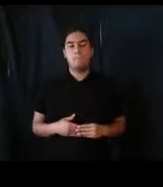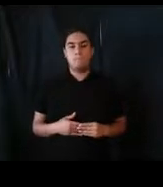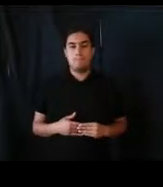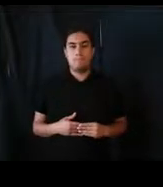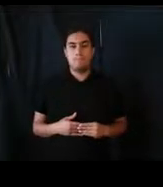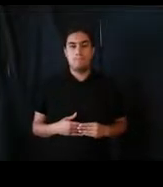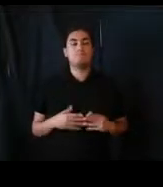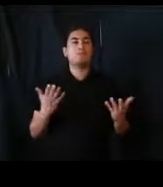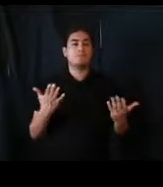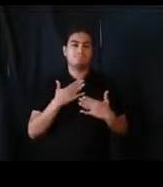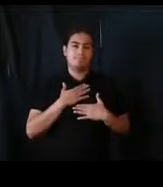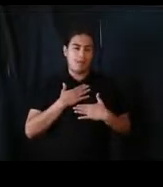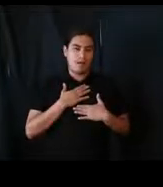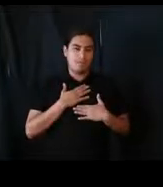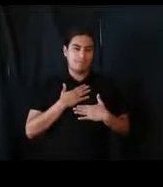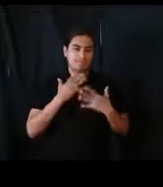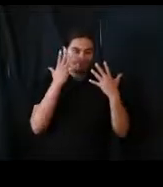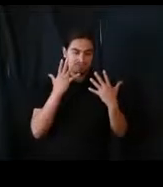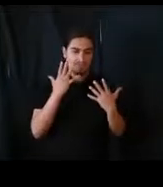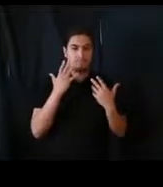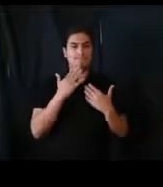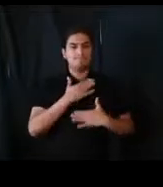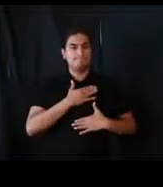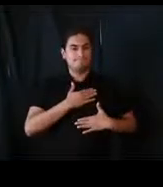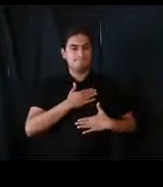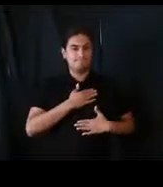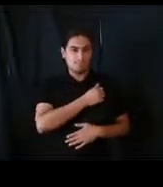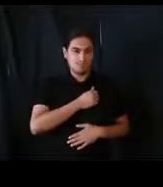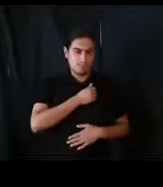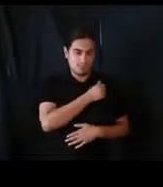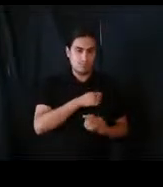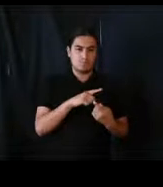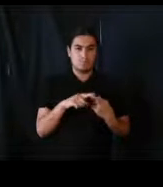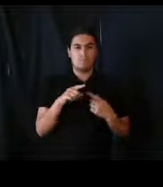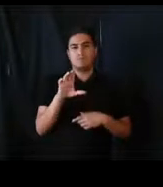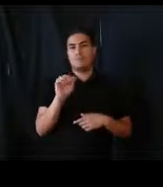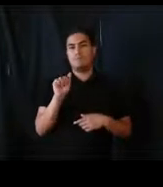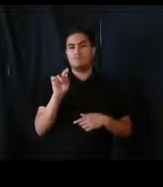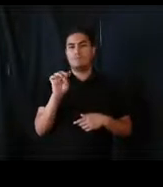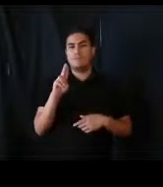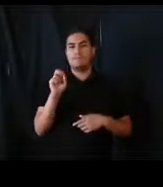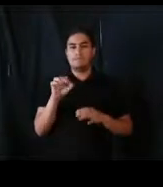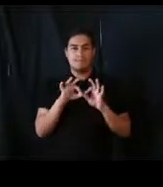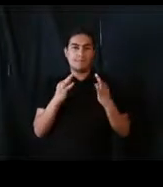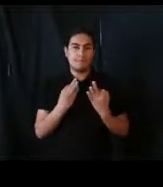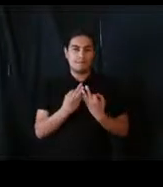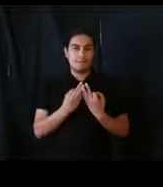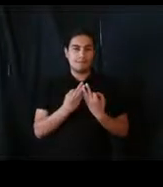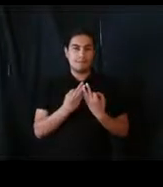one of my condolences to the caltrans family until he's um family um